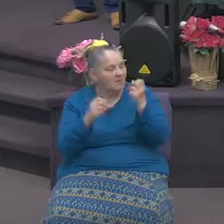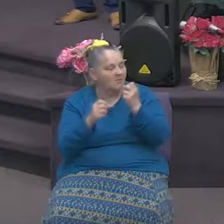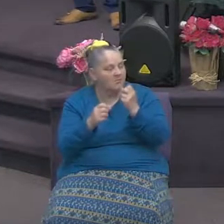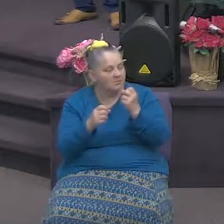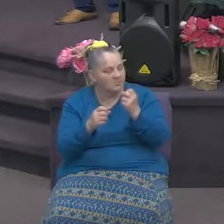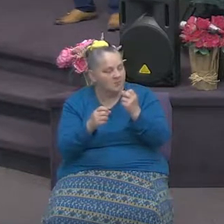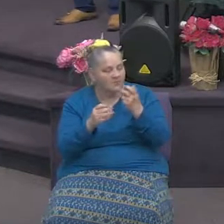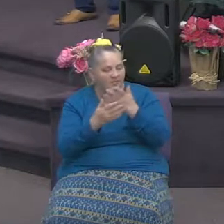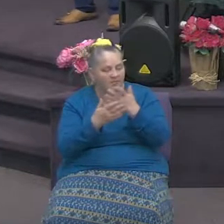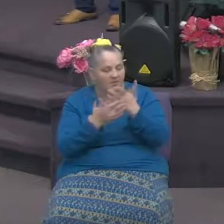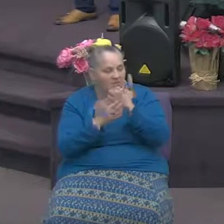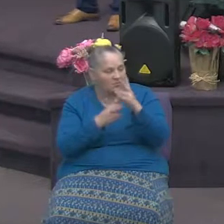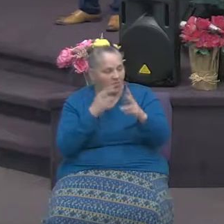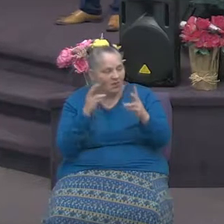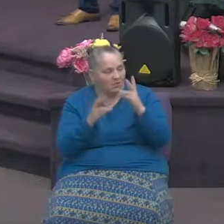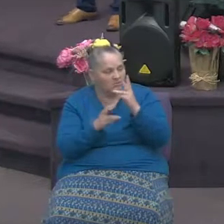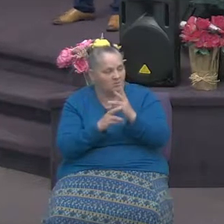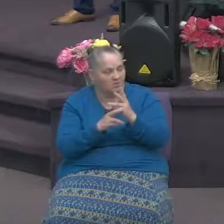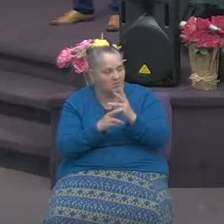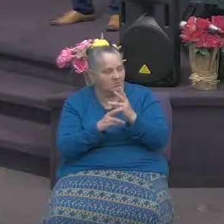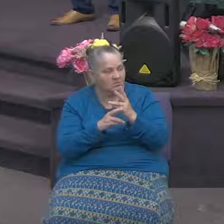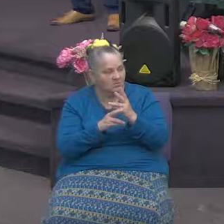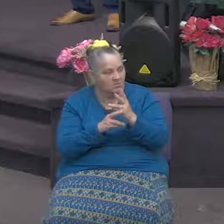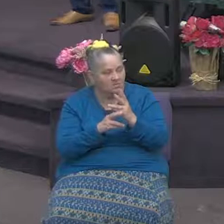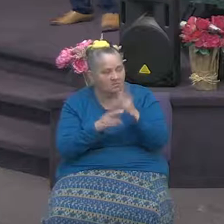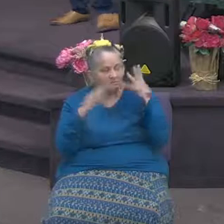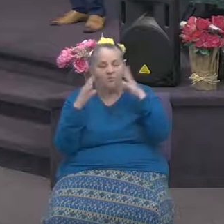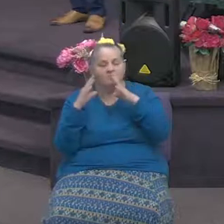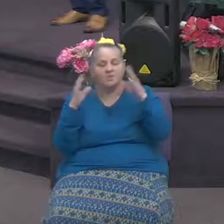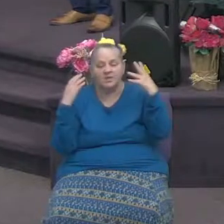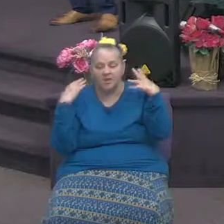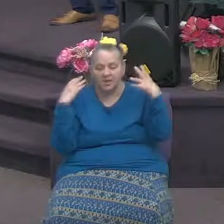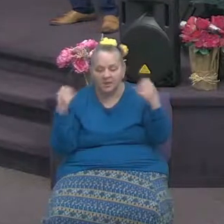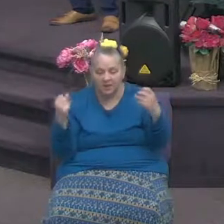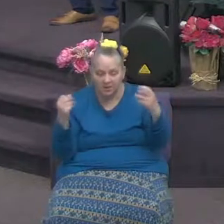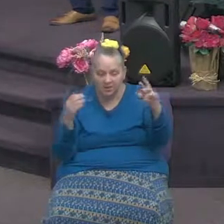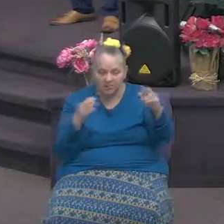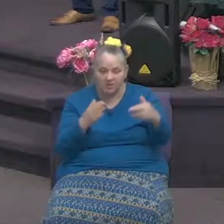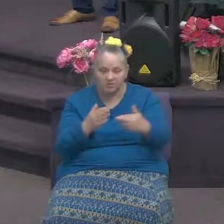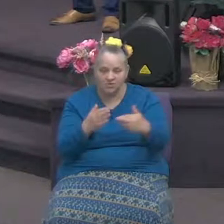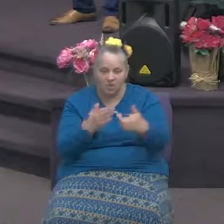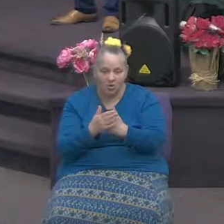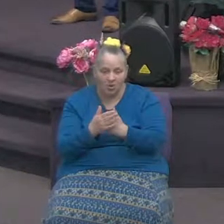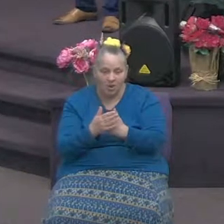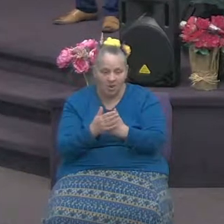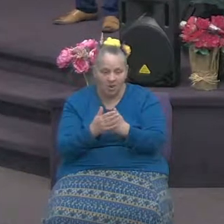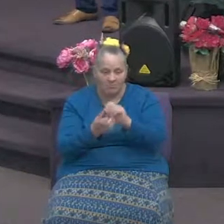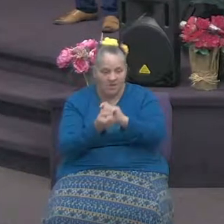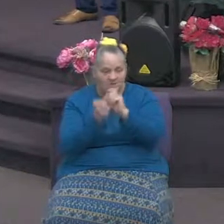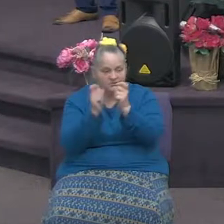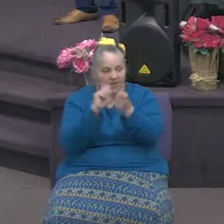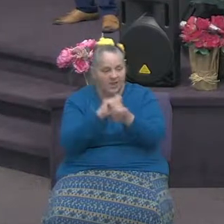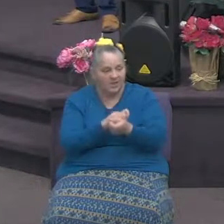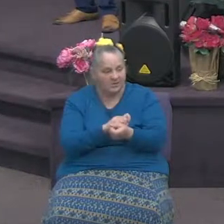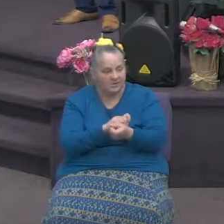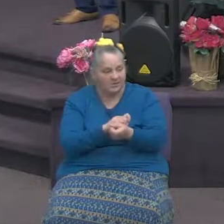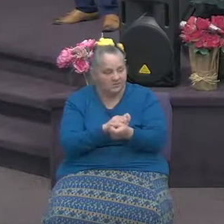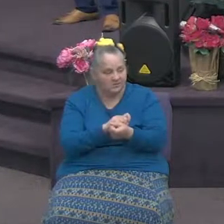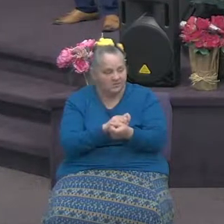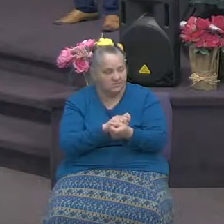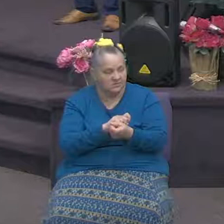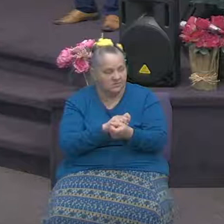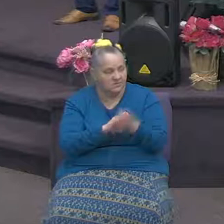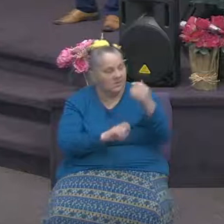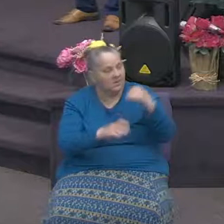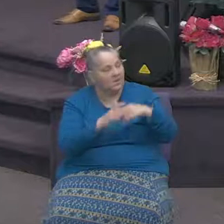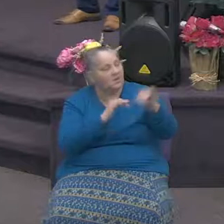issues. I can be saved from my issues. I would be healed. I would be restored. I would be transformed. I would be